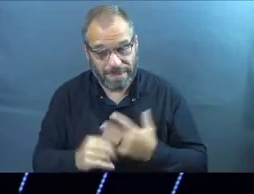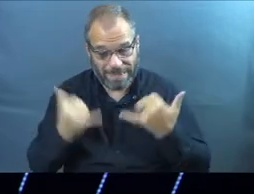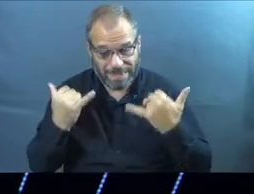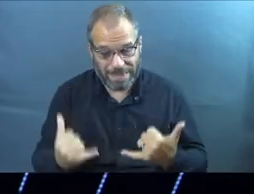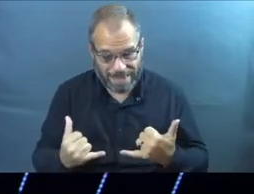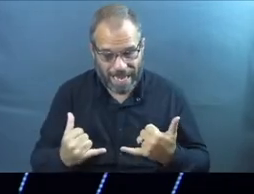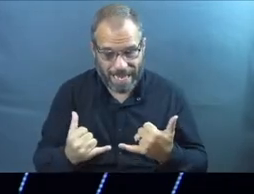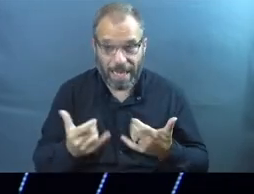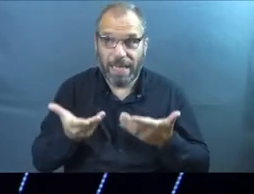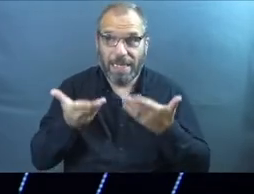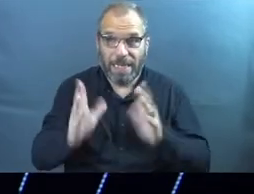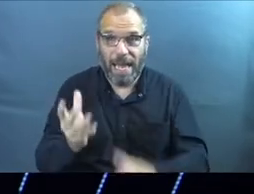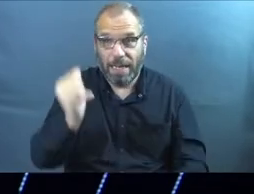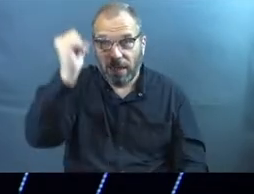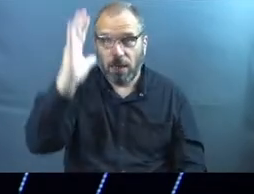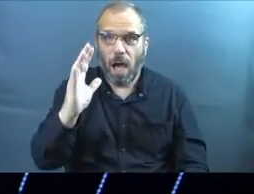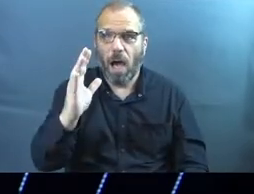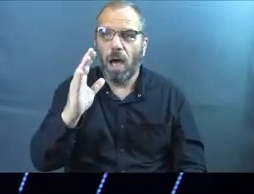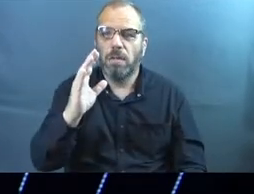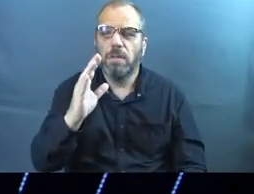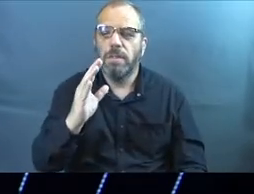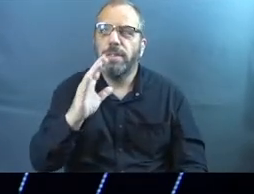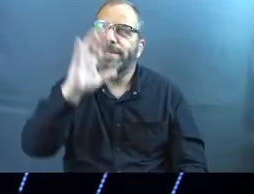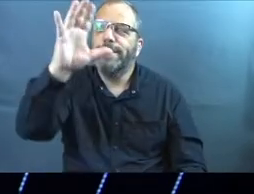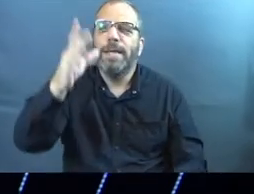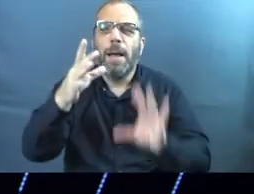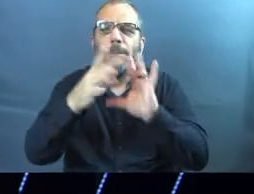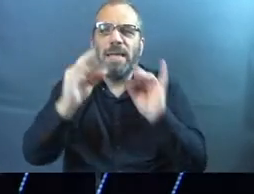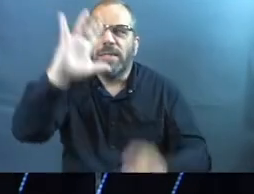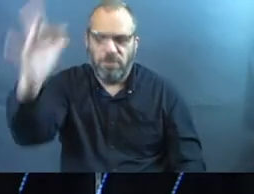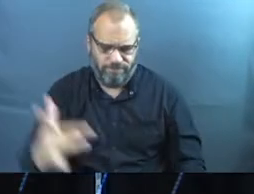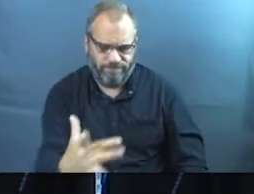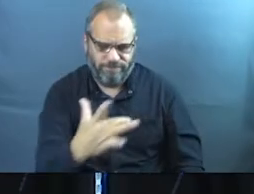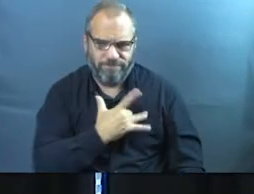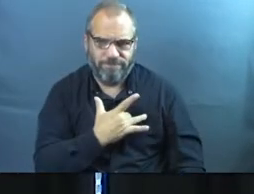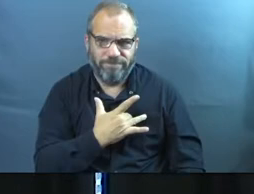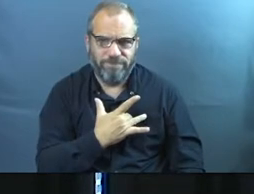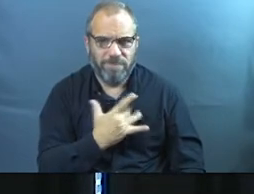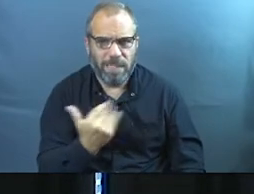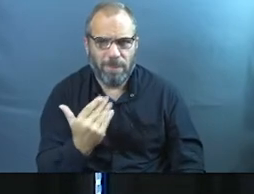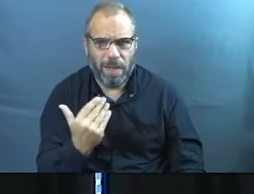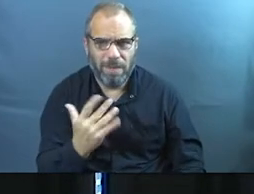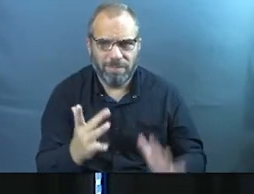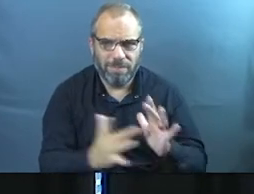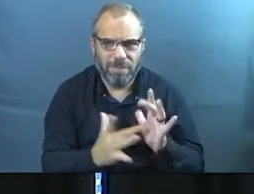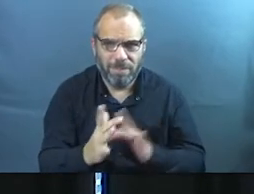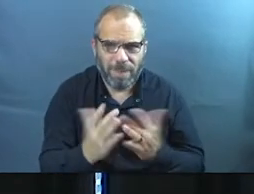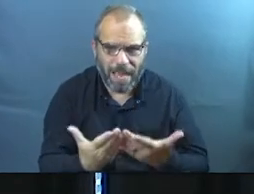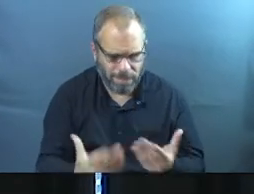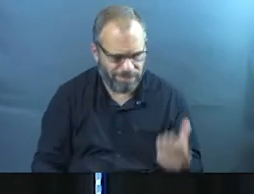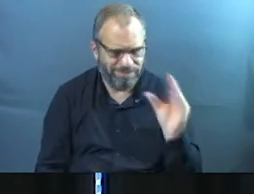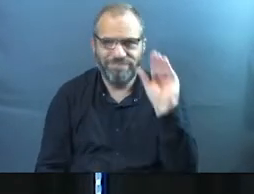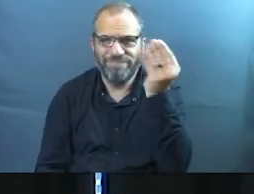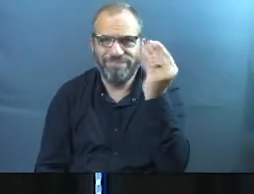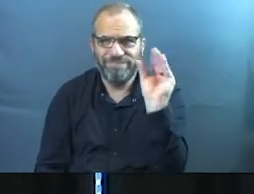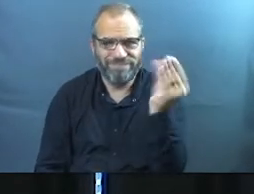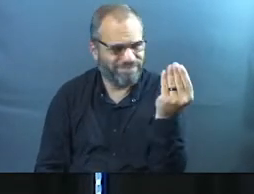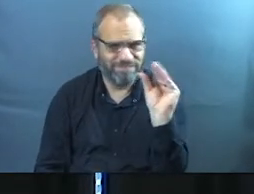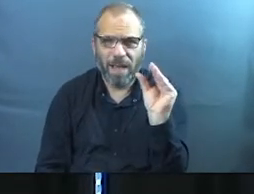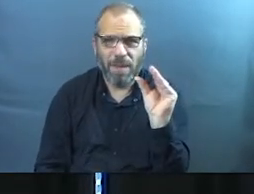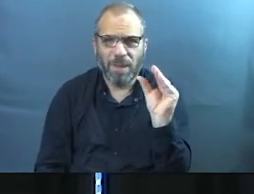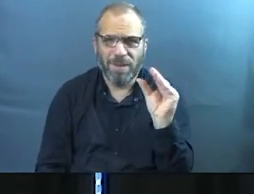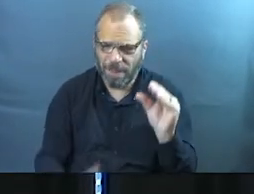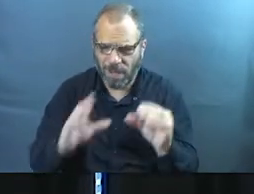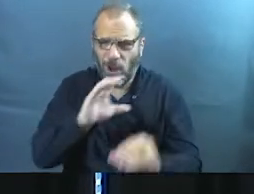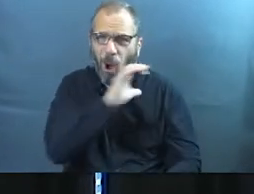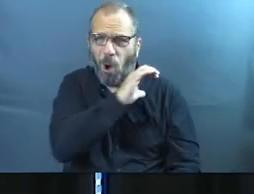Today is letting God speak to us. Anybody know what this is? Come on, Bible. It's Bible, the Word of God, all the